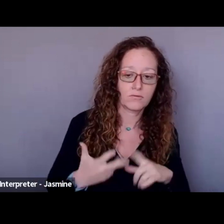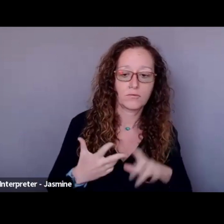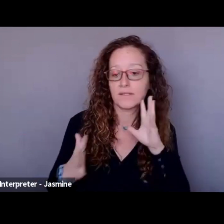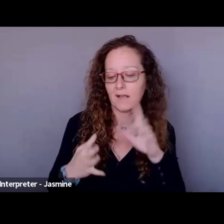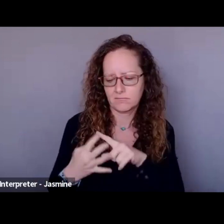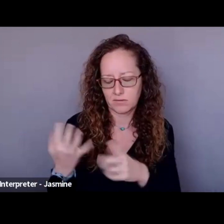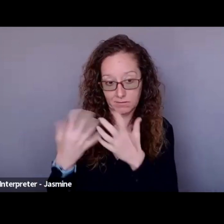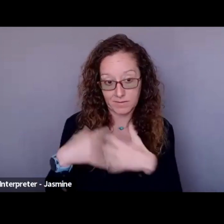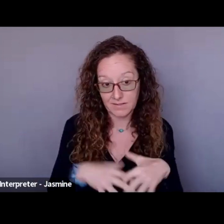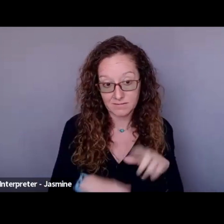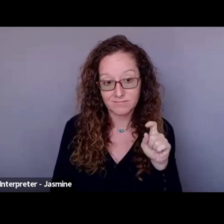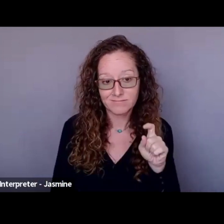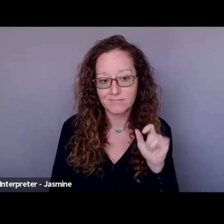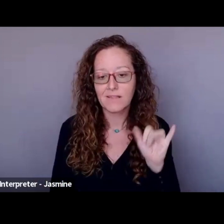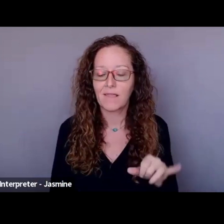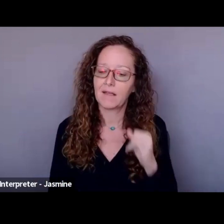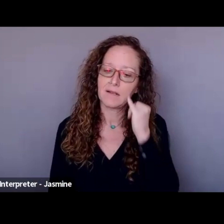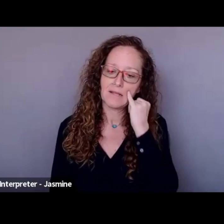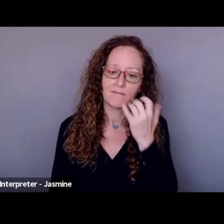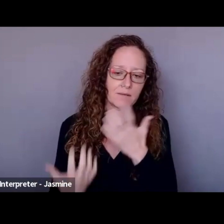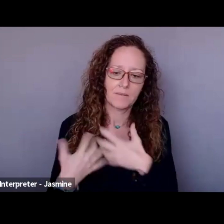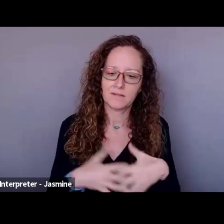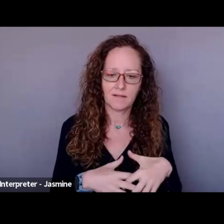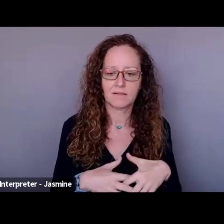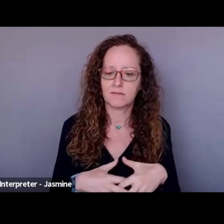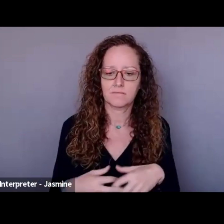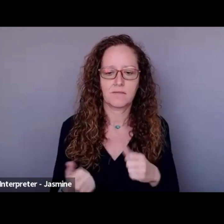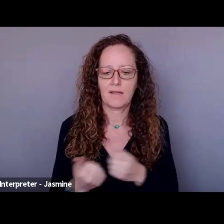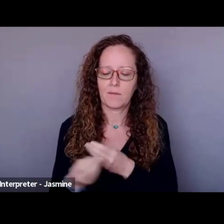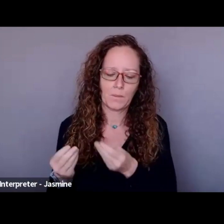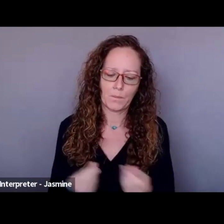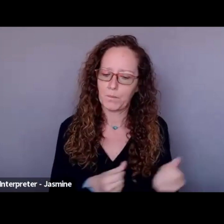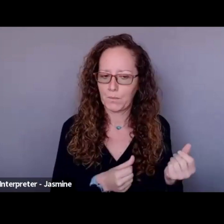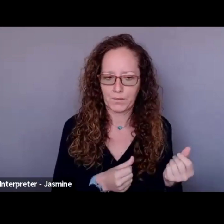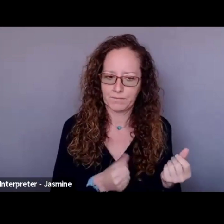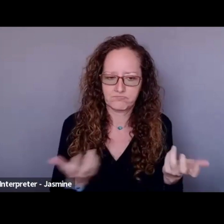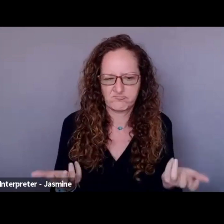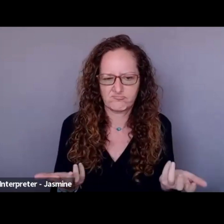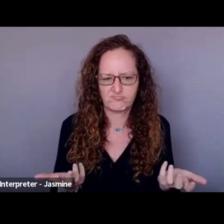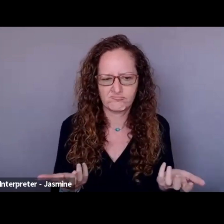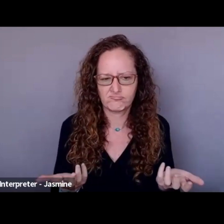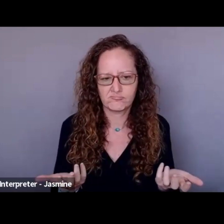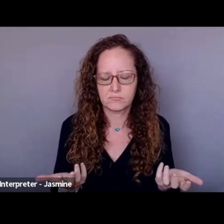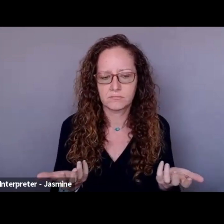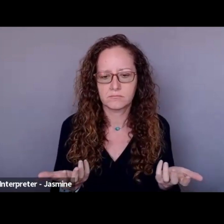So as long as things are making sense, everything's flowing nicely, there shouldn't be